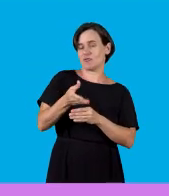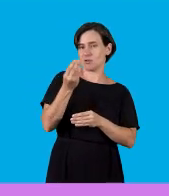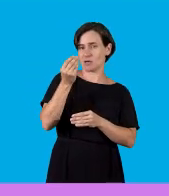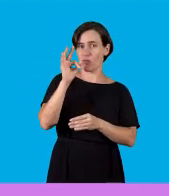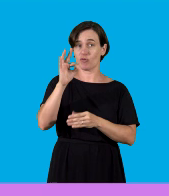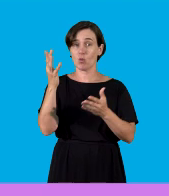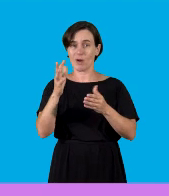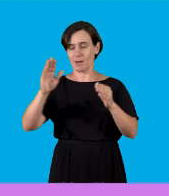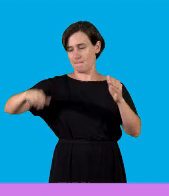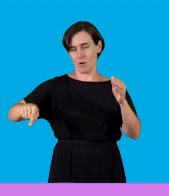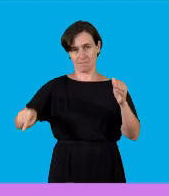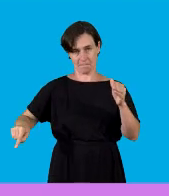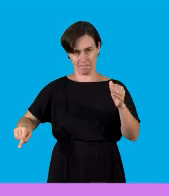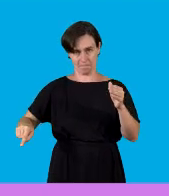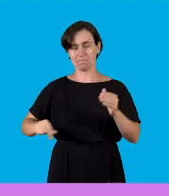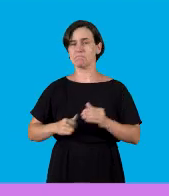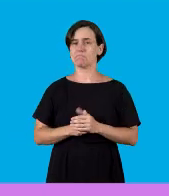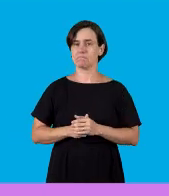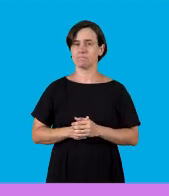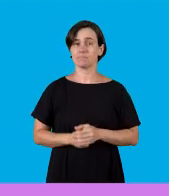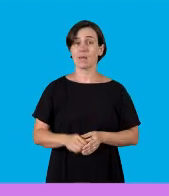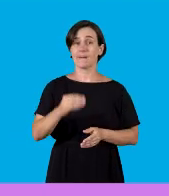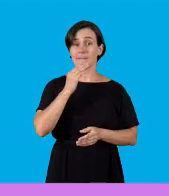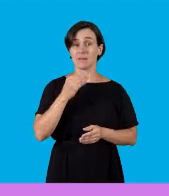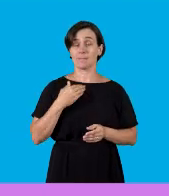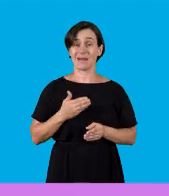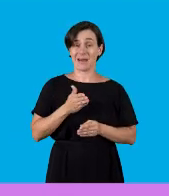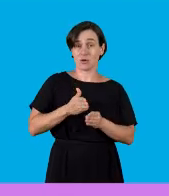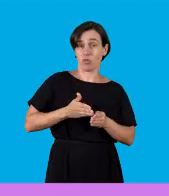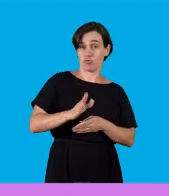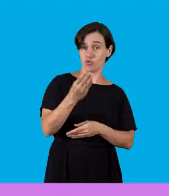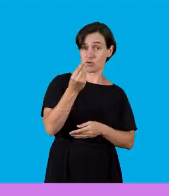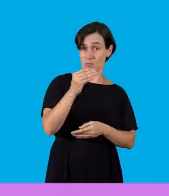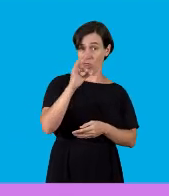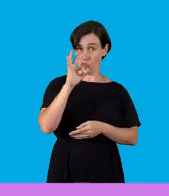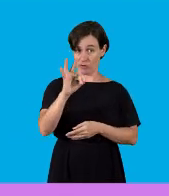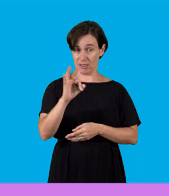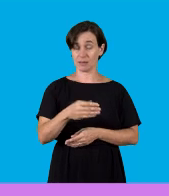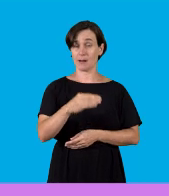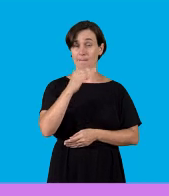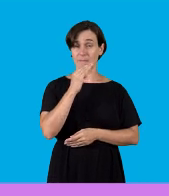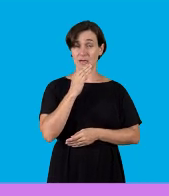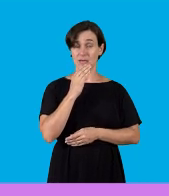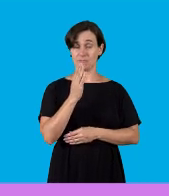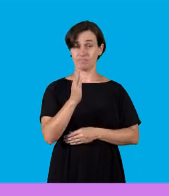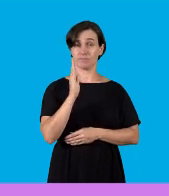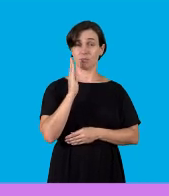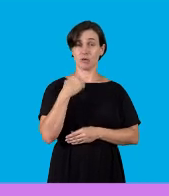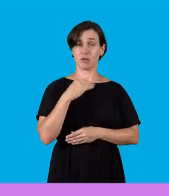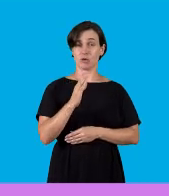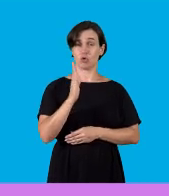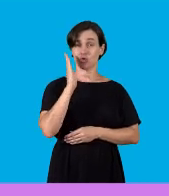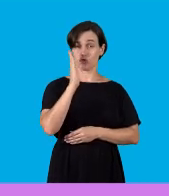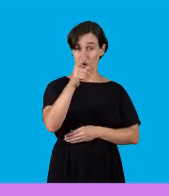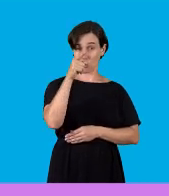number 3? Here is entrance number 3. So it means you are entering through entrance number 3. then you go to shop 67, and